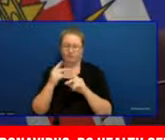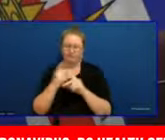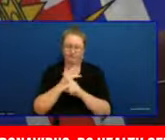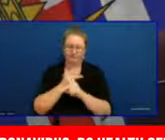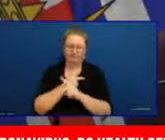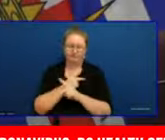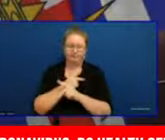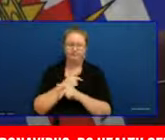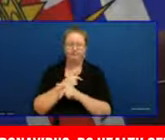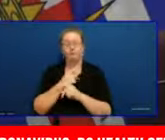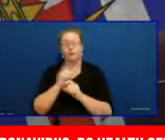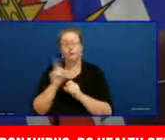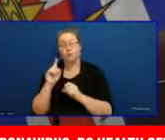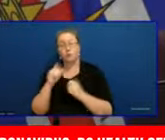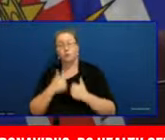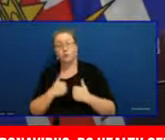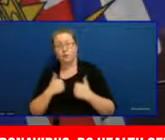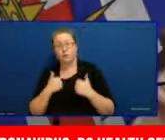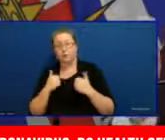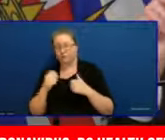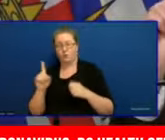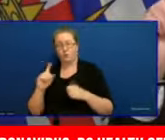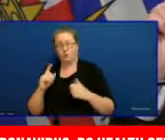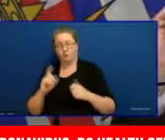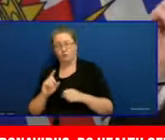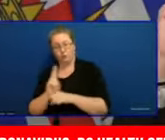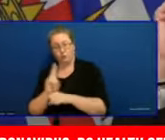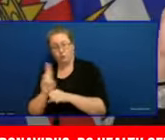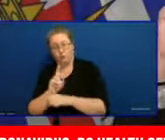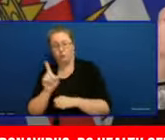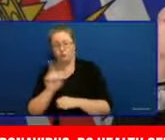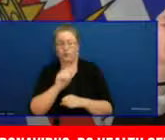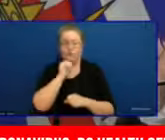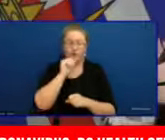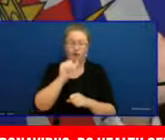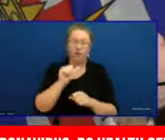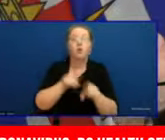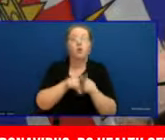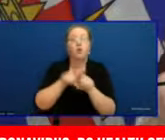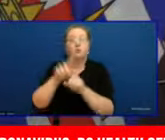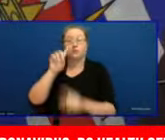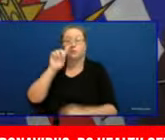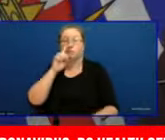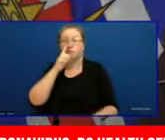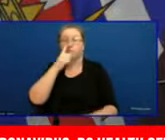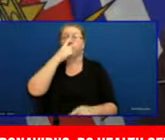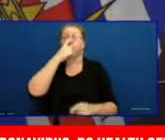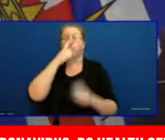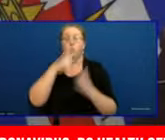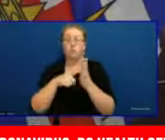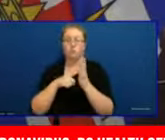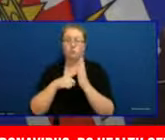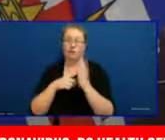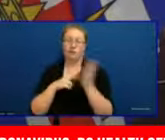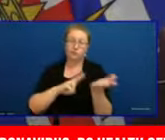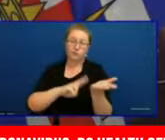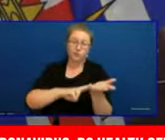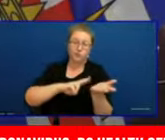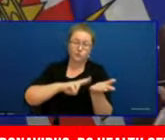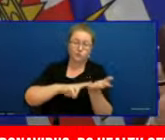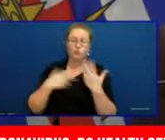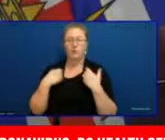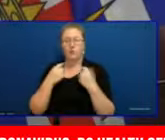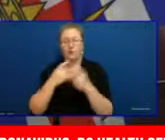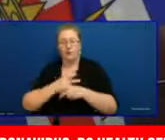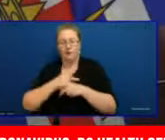how we can best use them. And because they have to be a nasopharyngeal swab, you need a healthcare worker to take the test. So we're